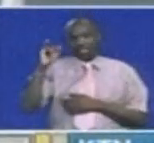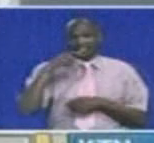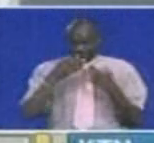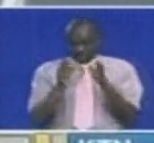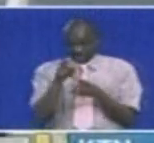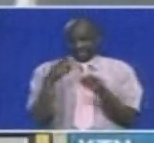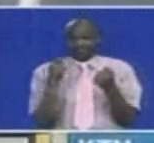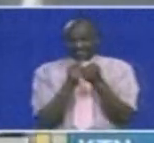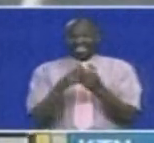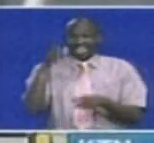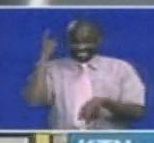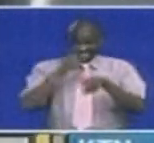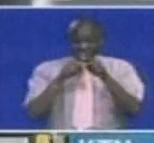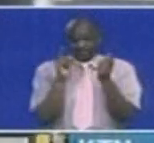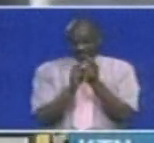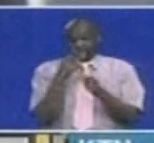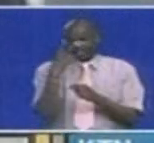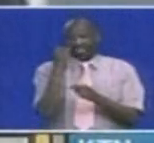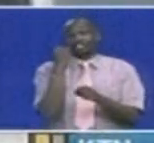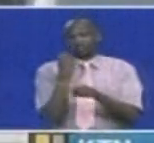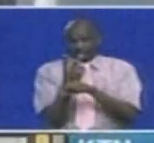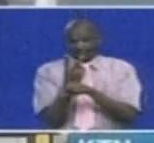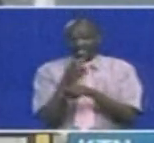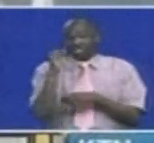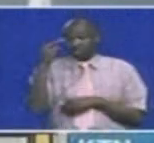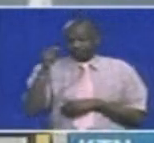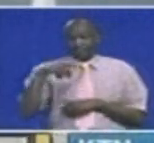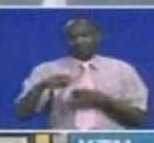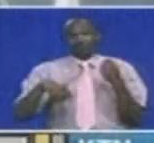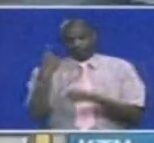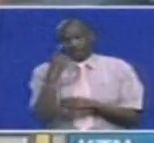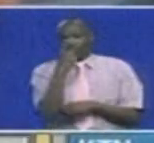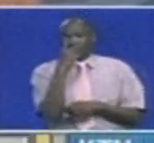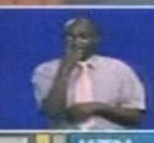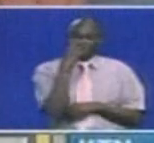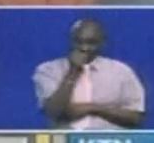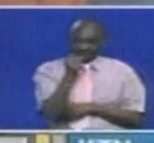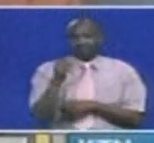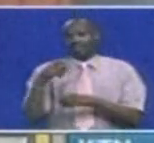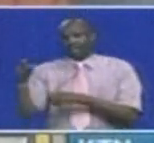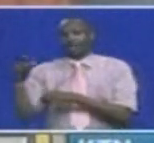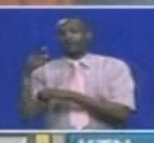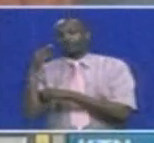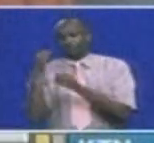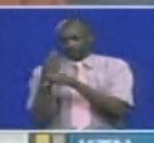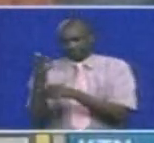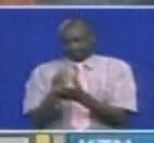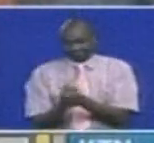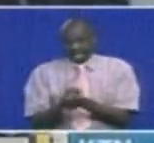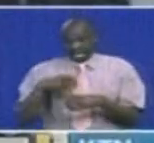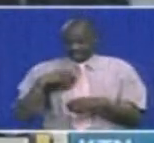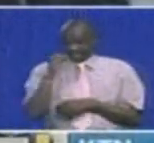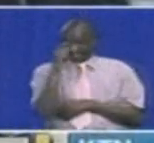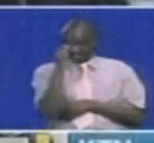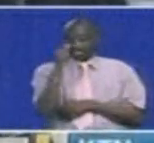the last time they met in 2012, Shimba Hills dominated 125-14. The Lake region will look to St. Mary's Mabera